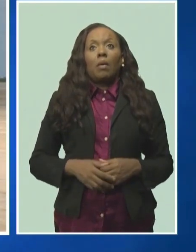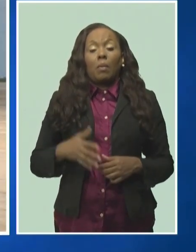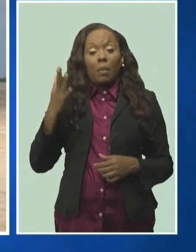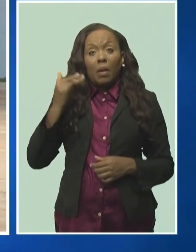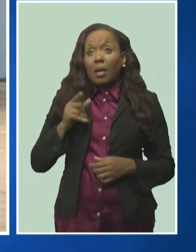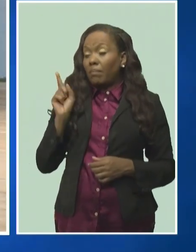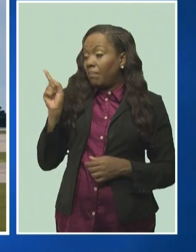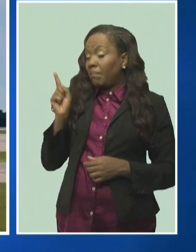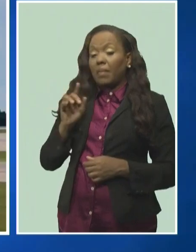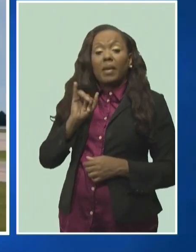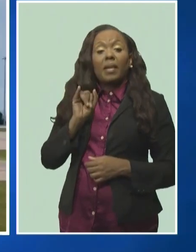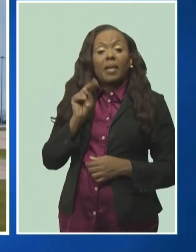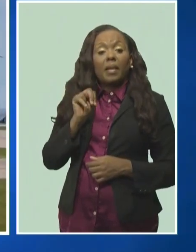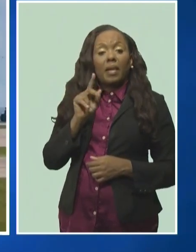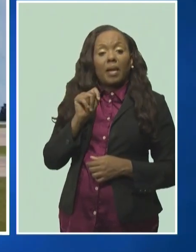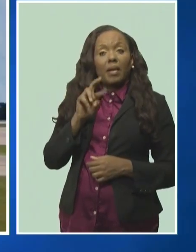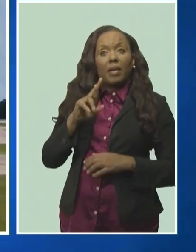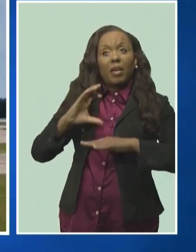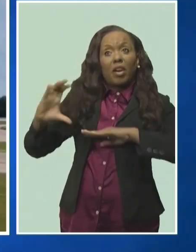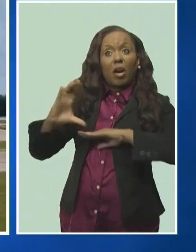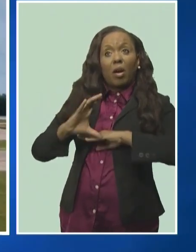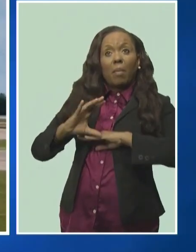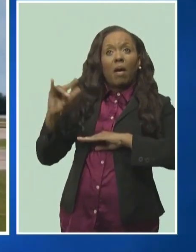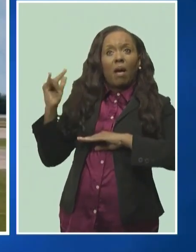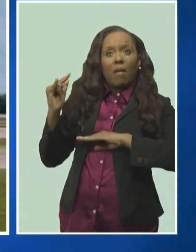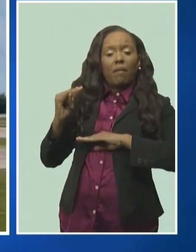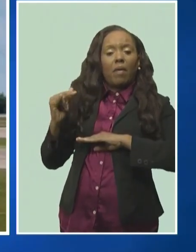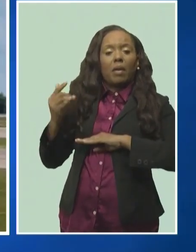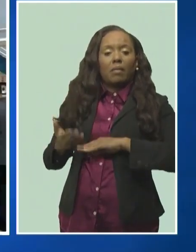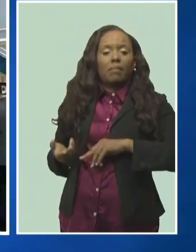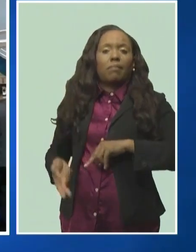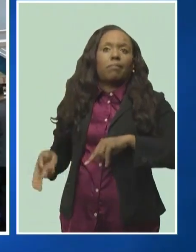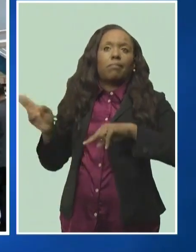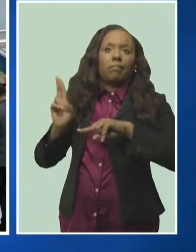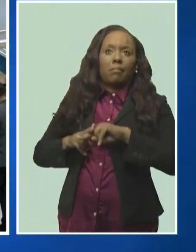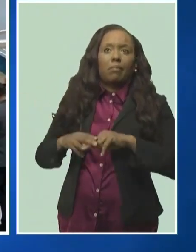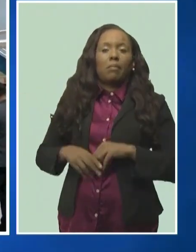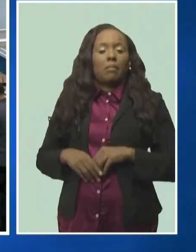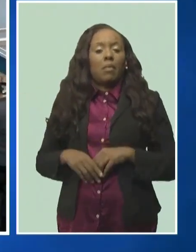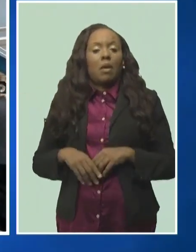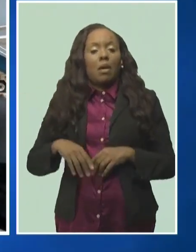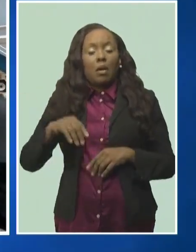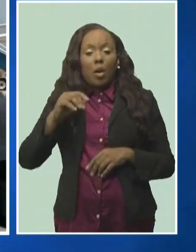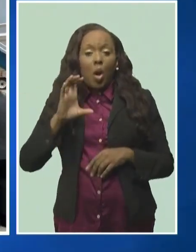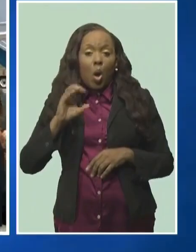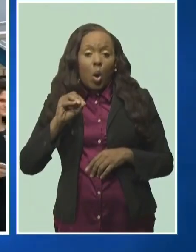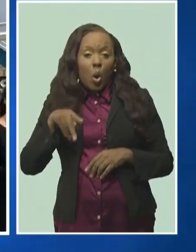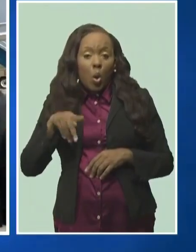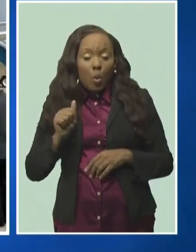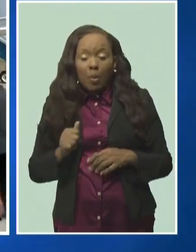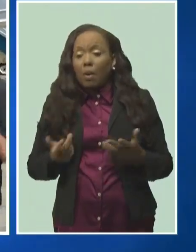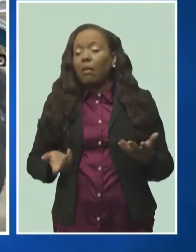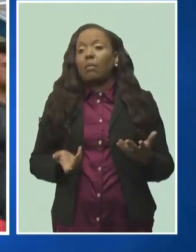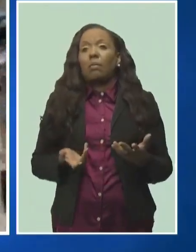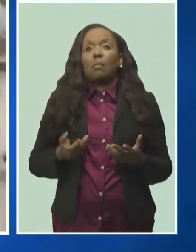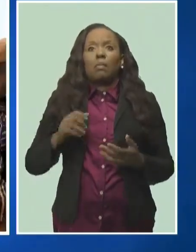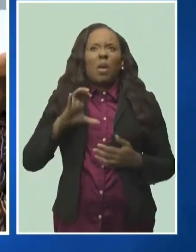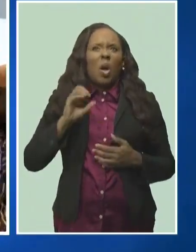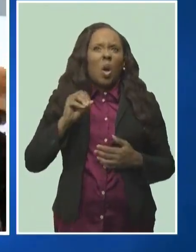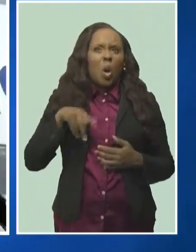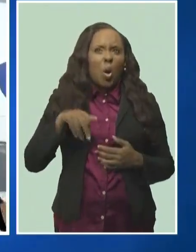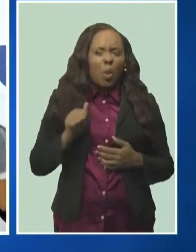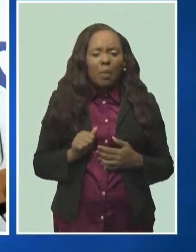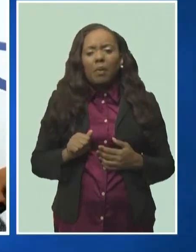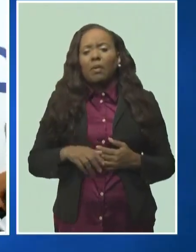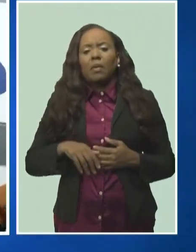inter-Caribbean flights. Virgin Atlantic's regional flights from Barbados, Copa from Panama, which will go to 4 flights a week from